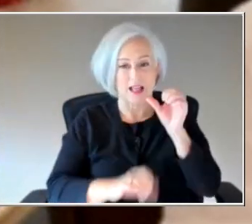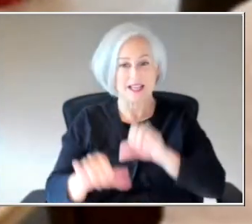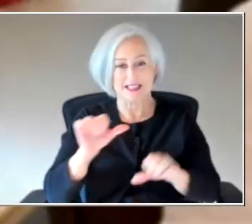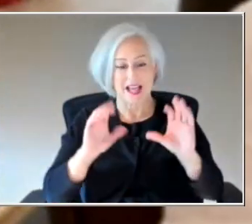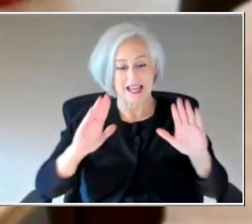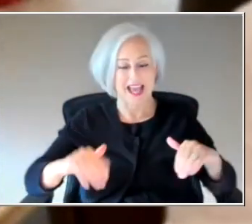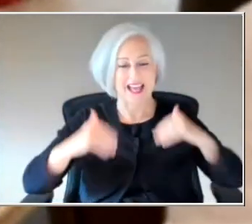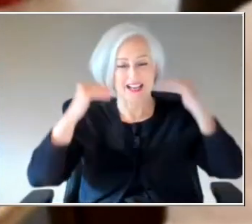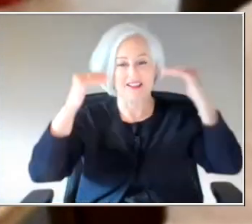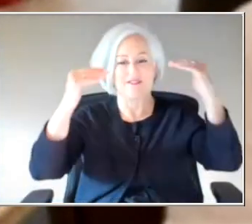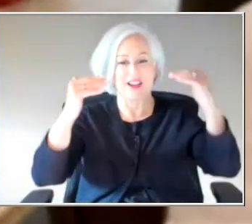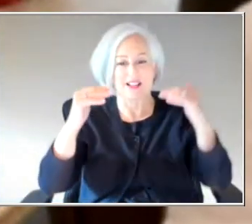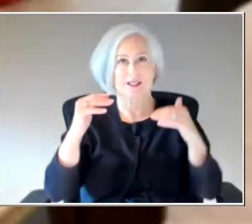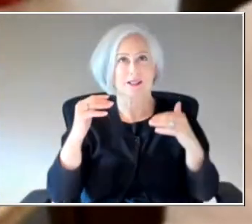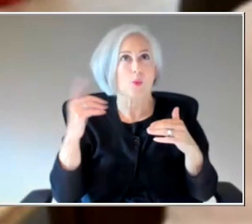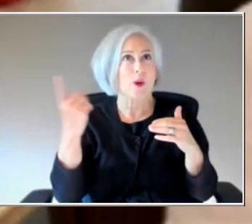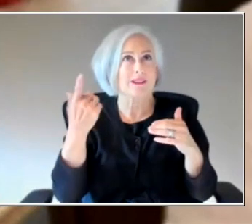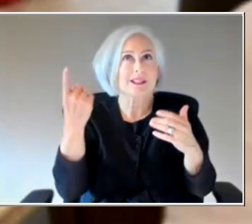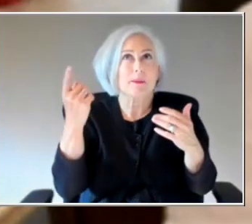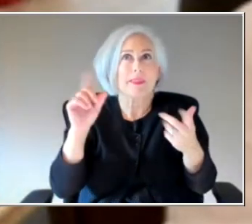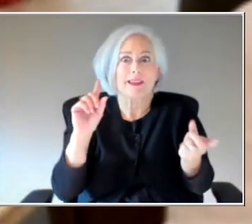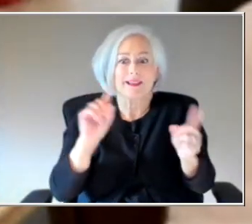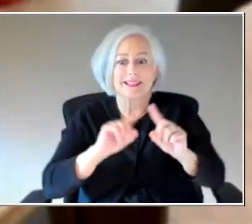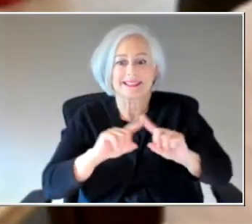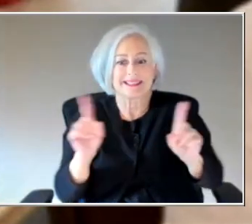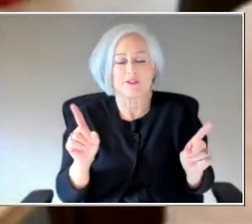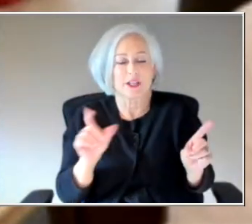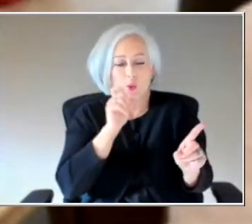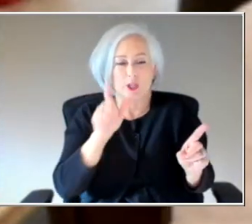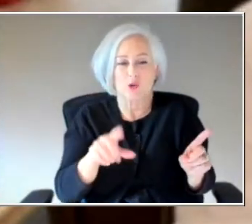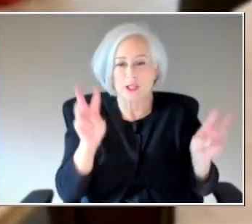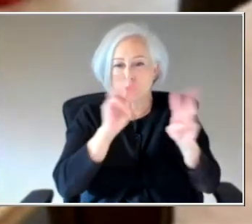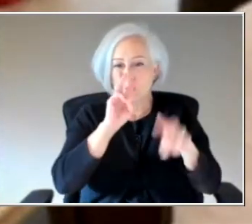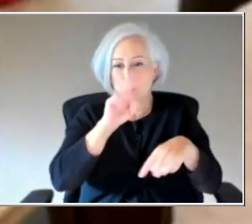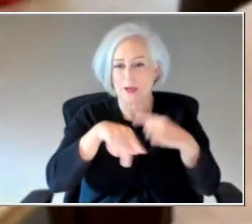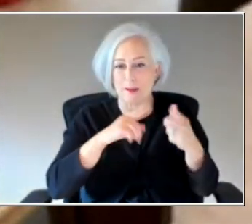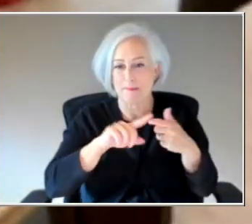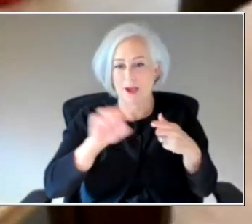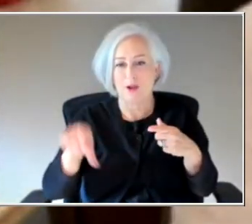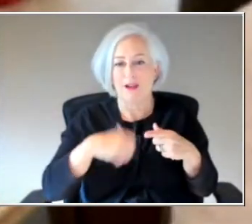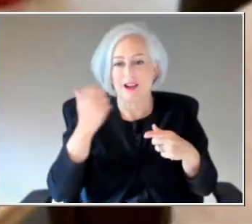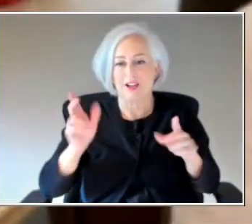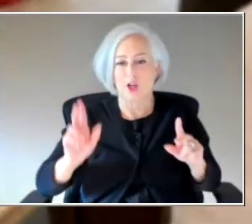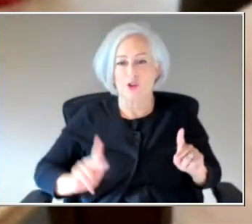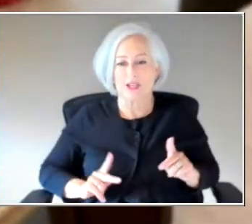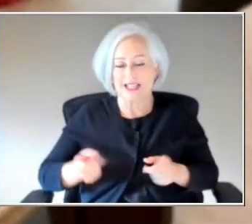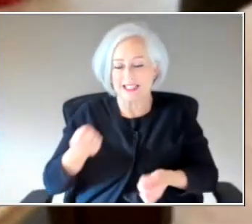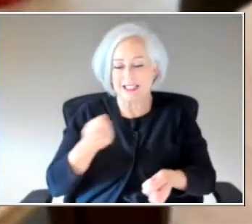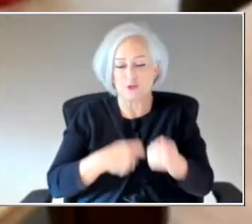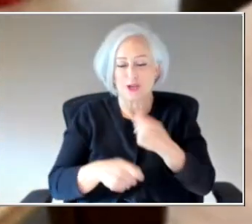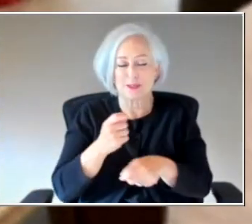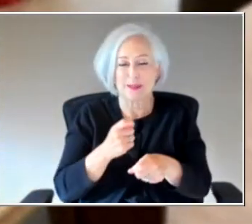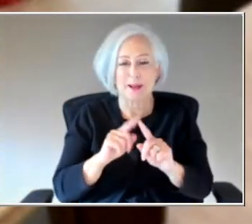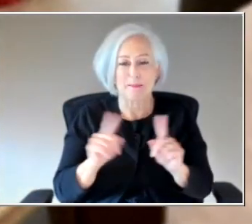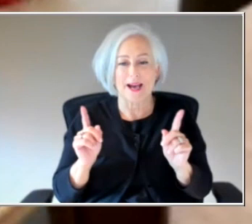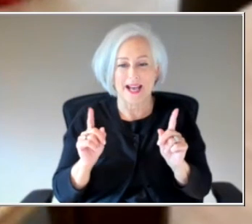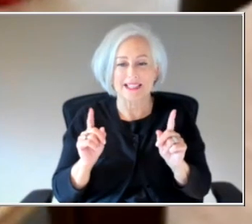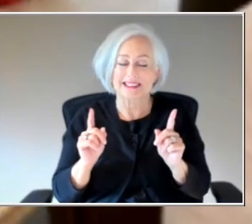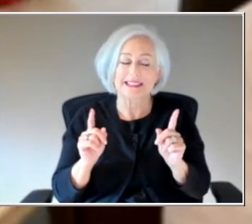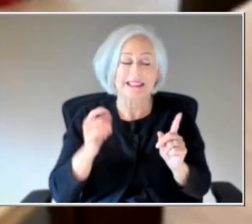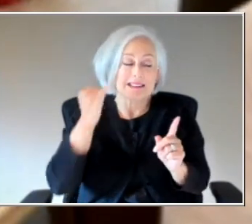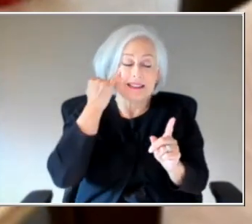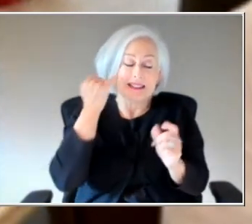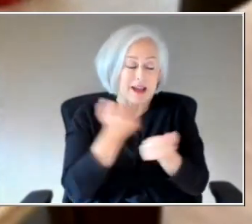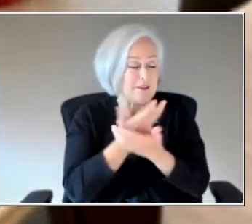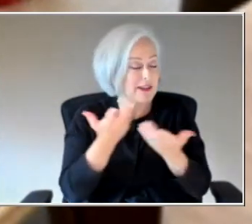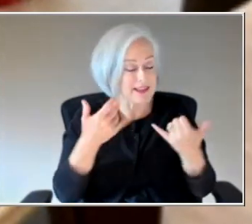where something's changed to where maybe we don't have to worry about another kidney transplant. But if things are still the